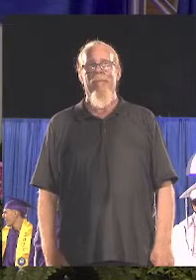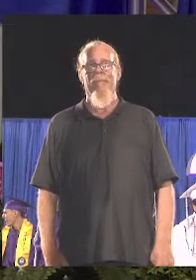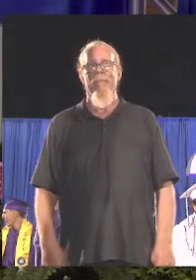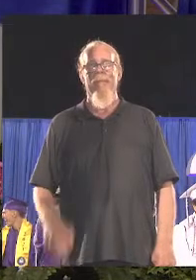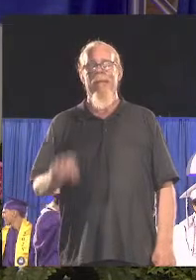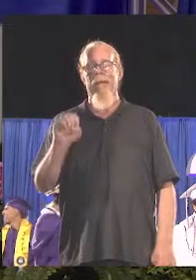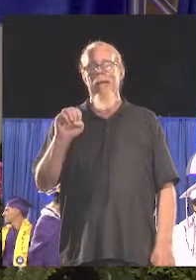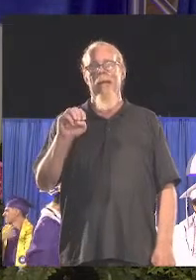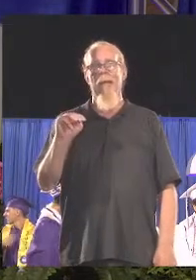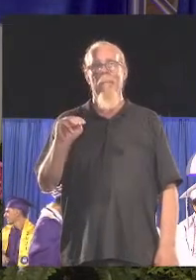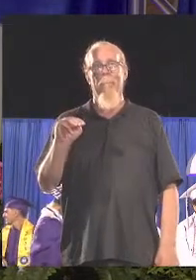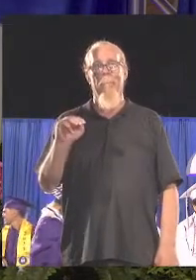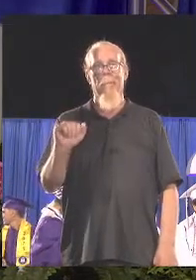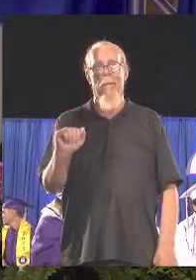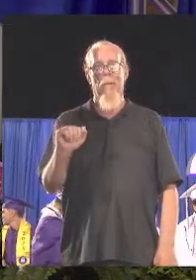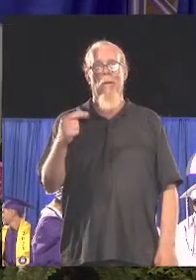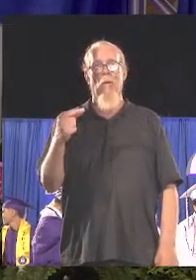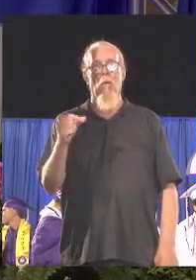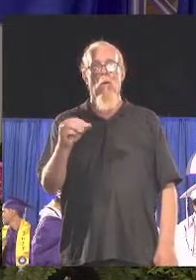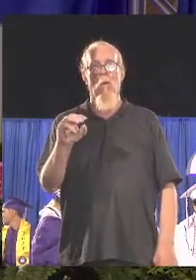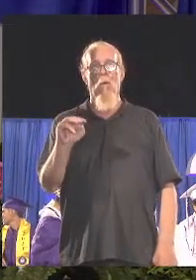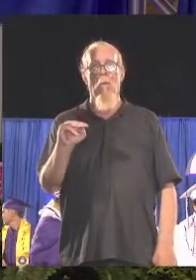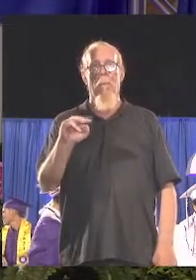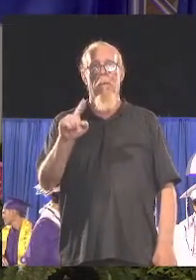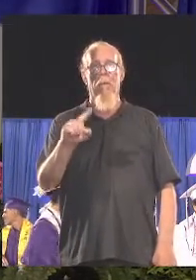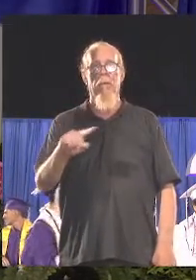Emma C. Gomez, Deluxe Barber School.